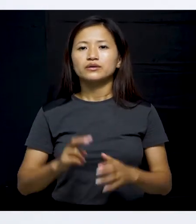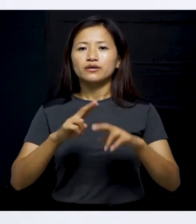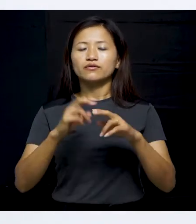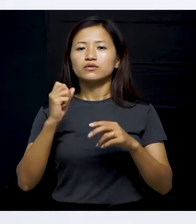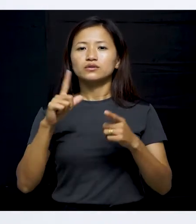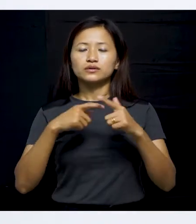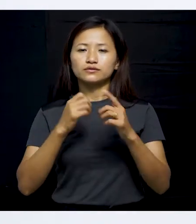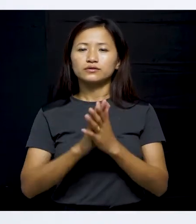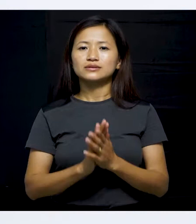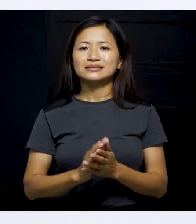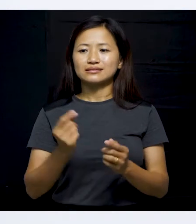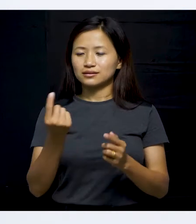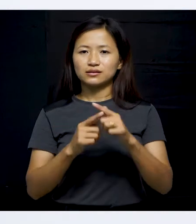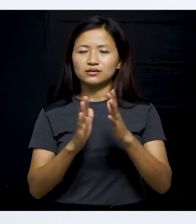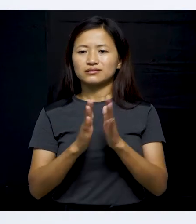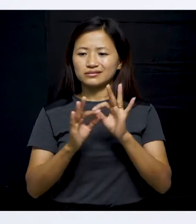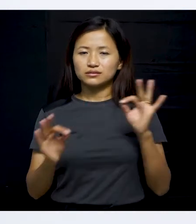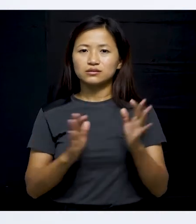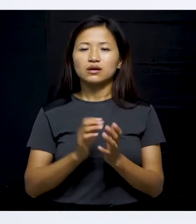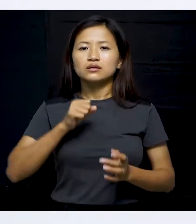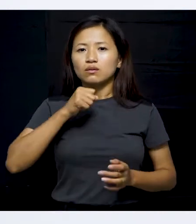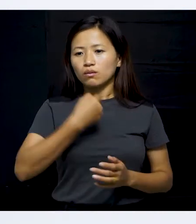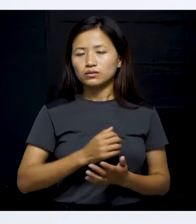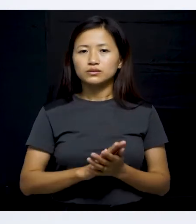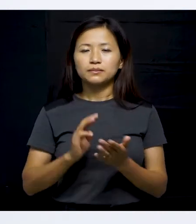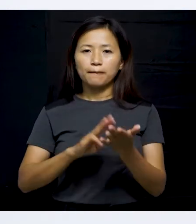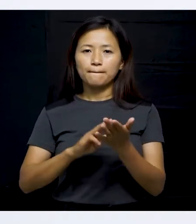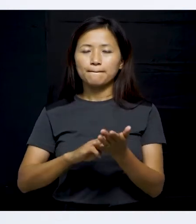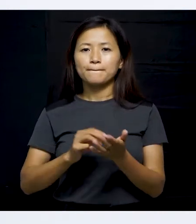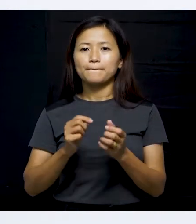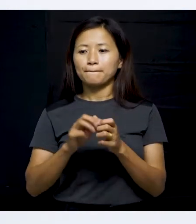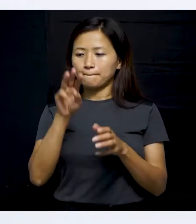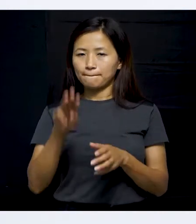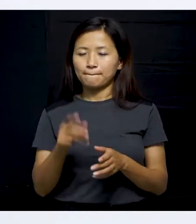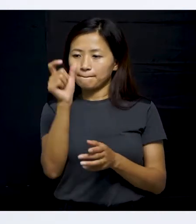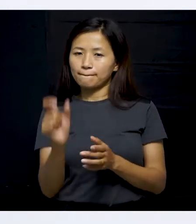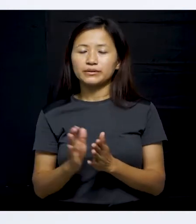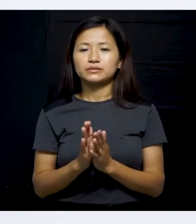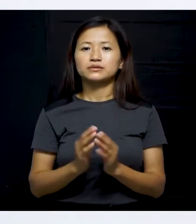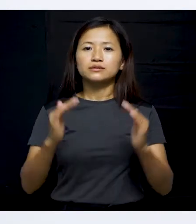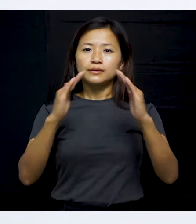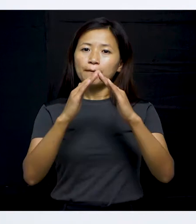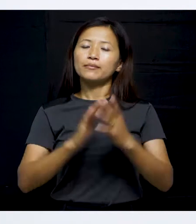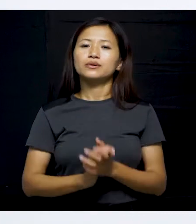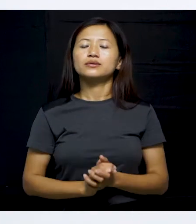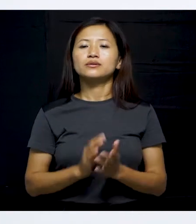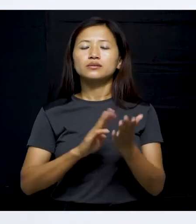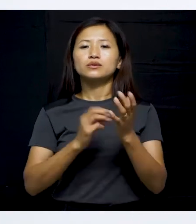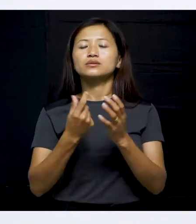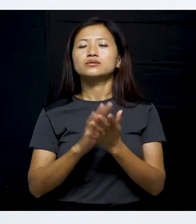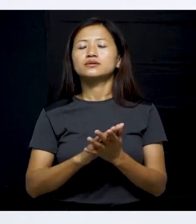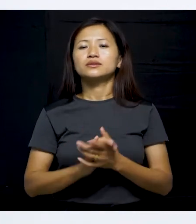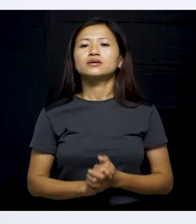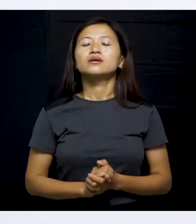tales which are presented by the older members in the Morung, and they also share among themselves